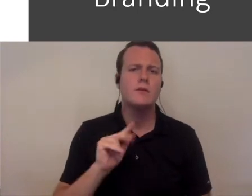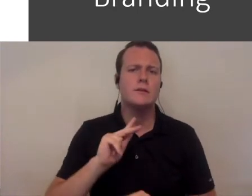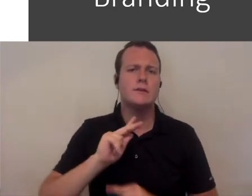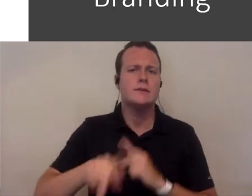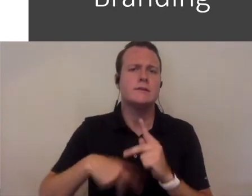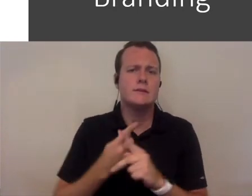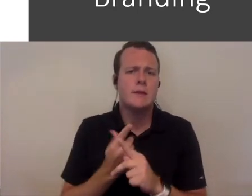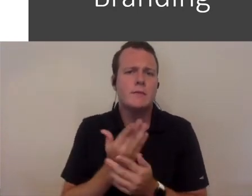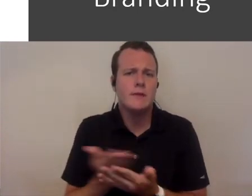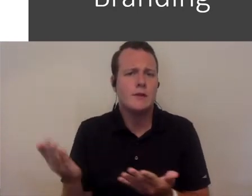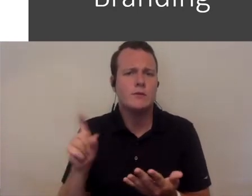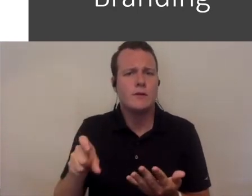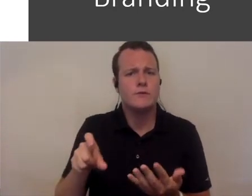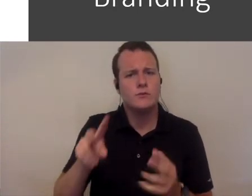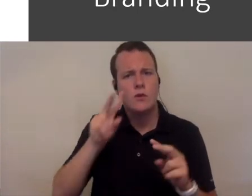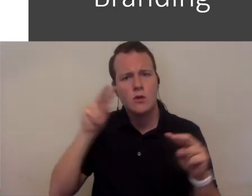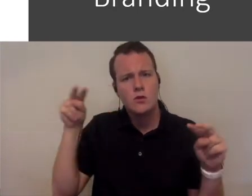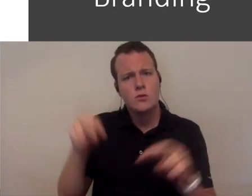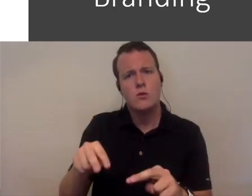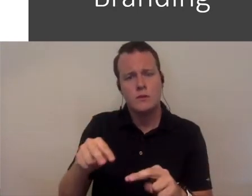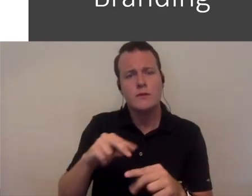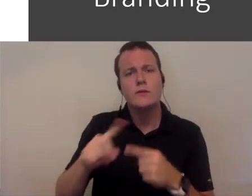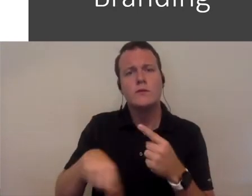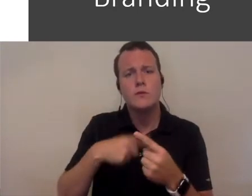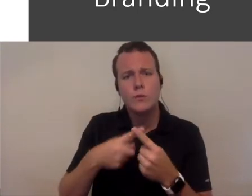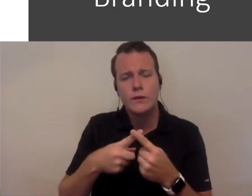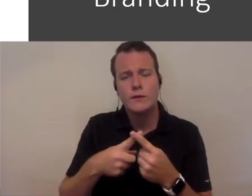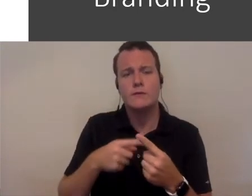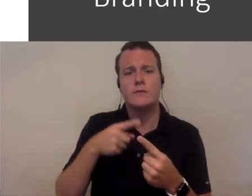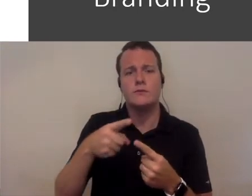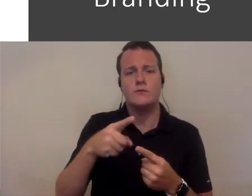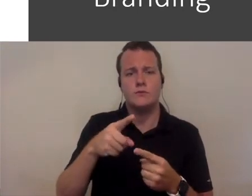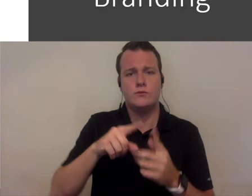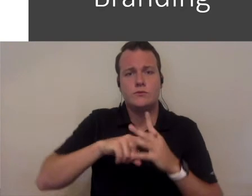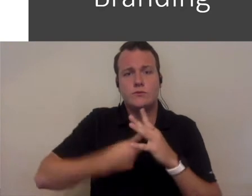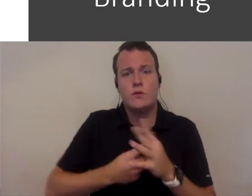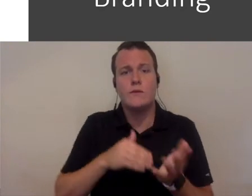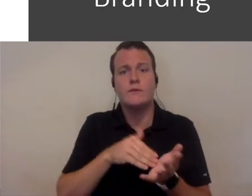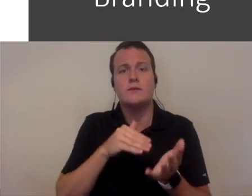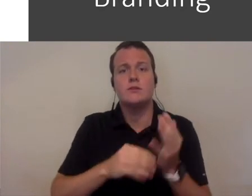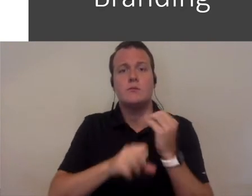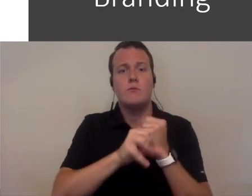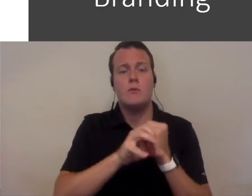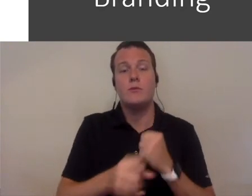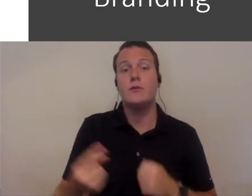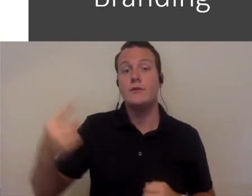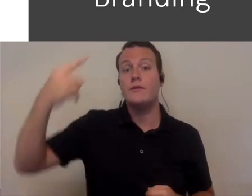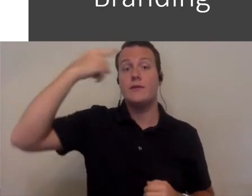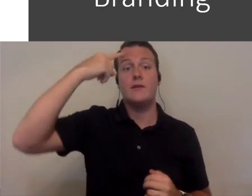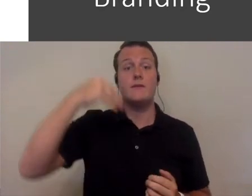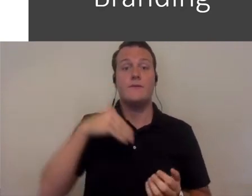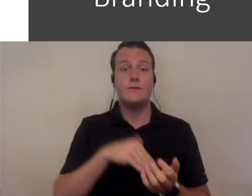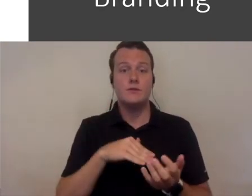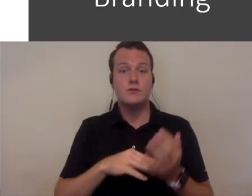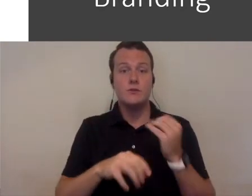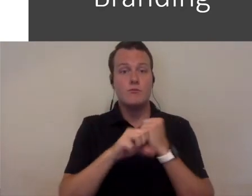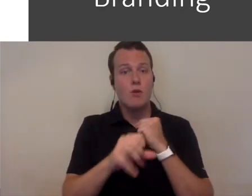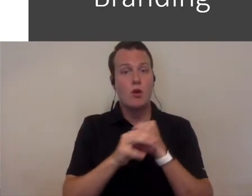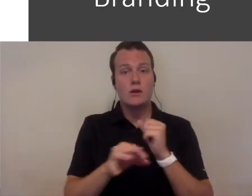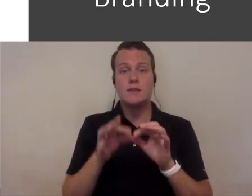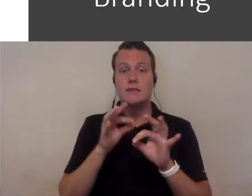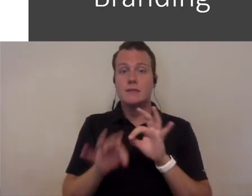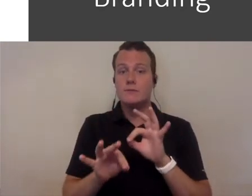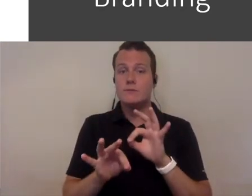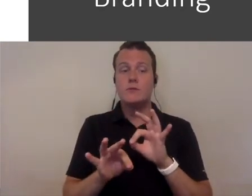as you're being involved in physician marketing. So don't think that physician marketing is just walking